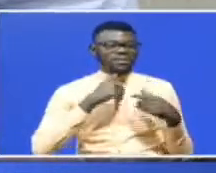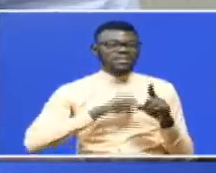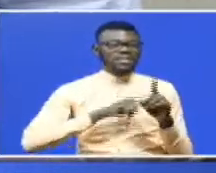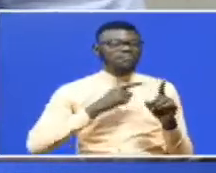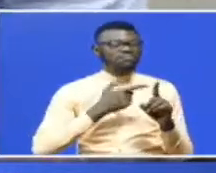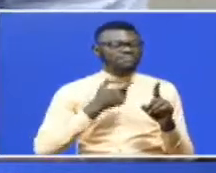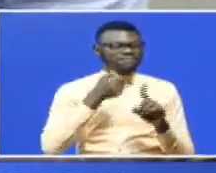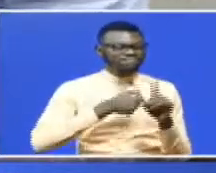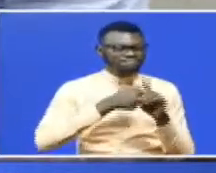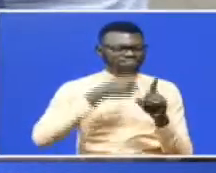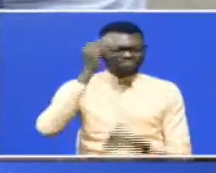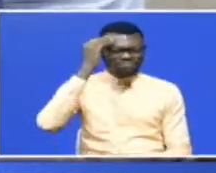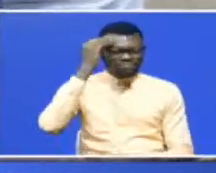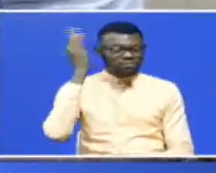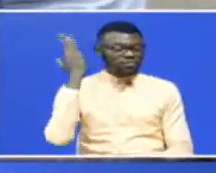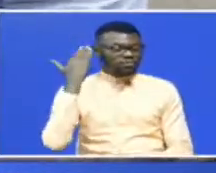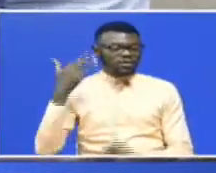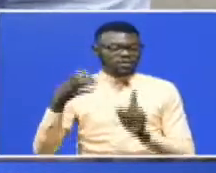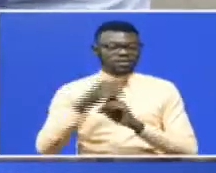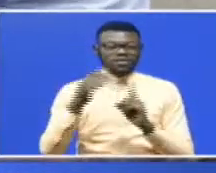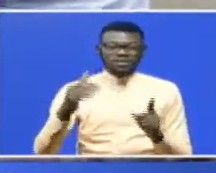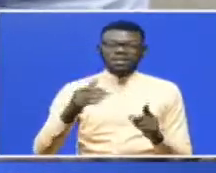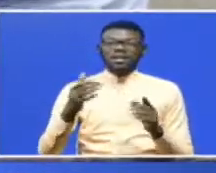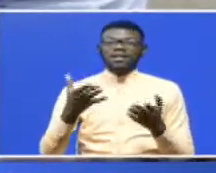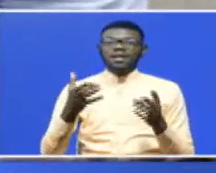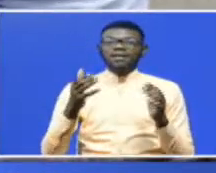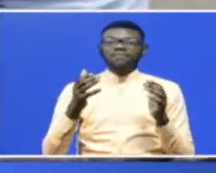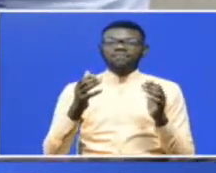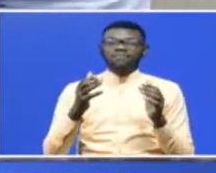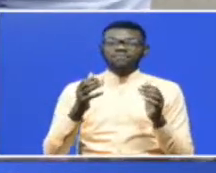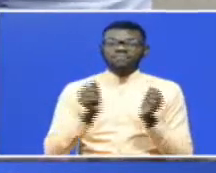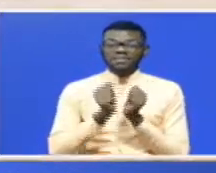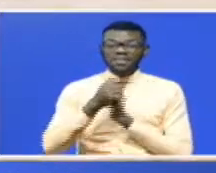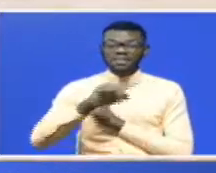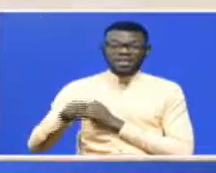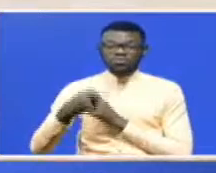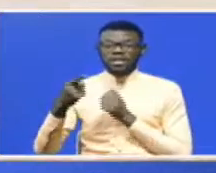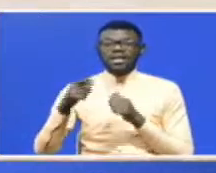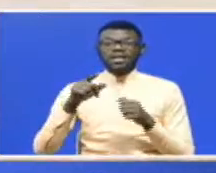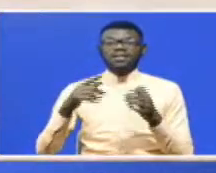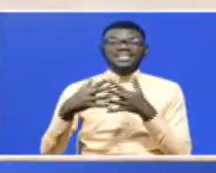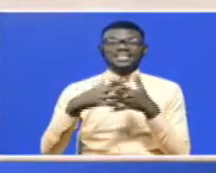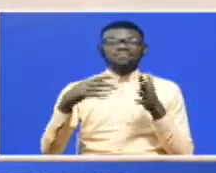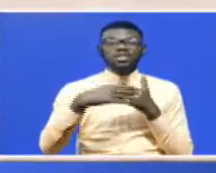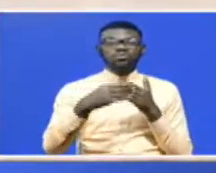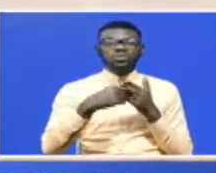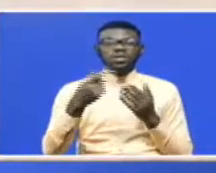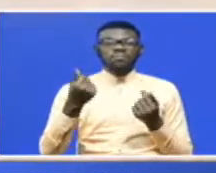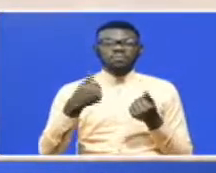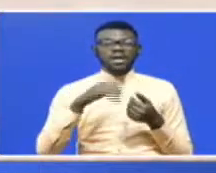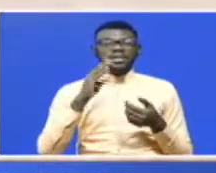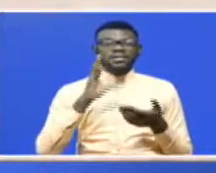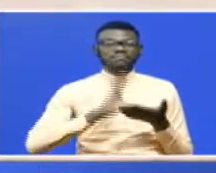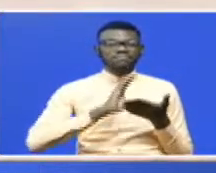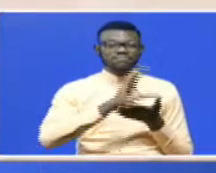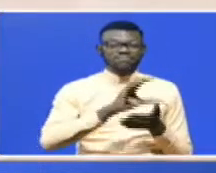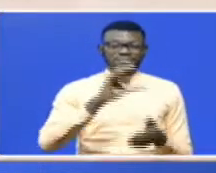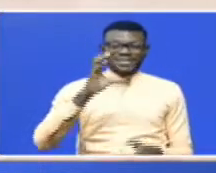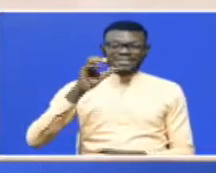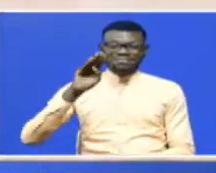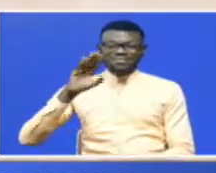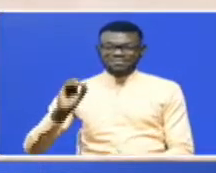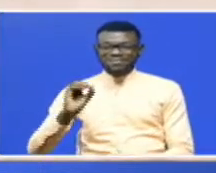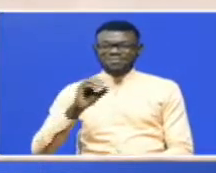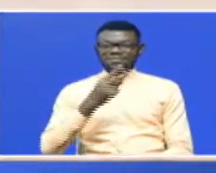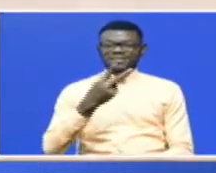she received $15,000 as prize money. I donated the money to a CBO, and we were able to sponsor 27 girls